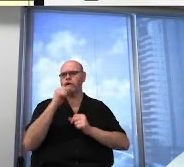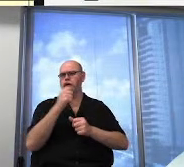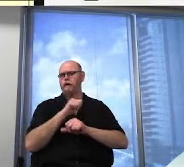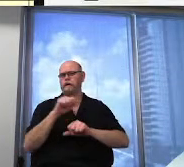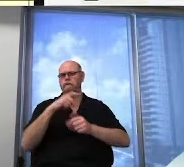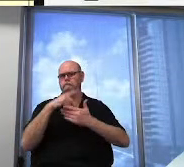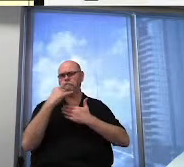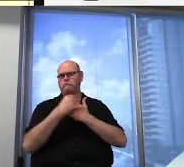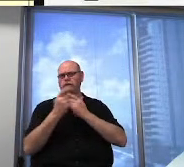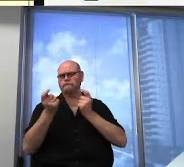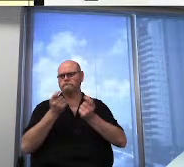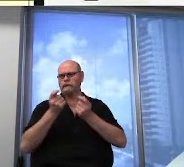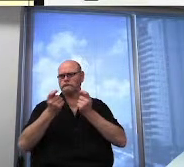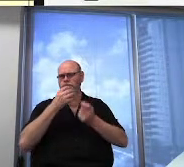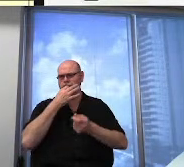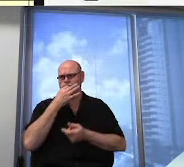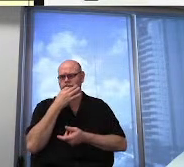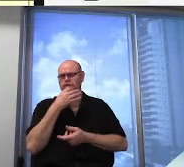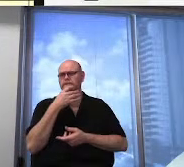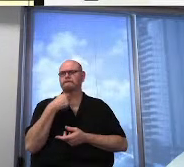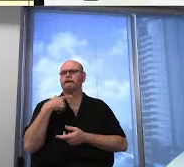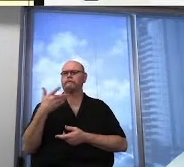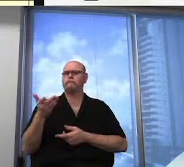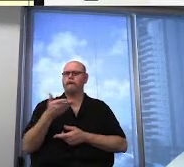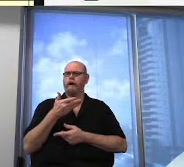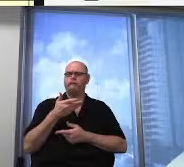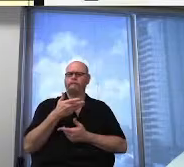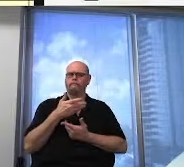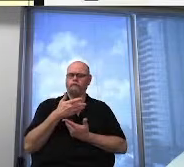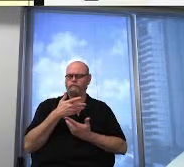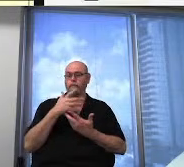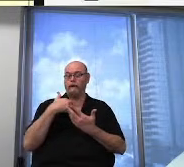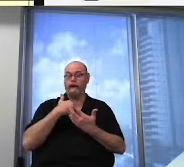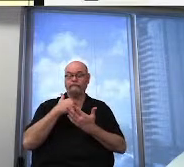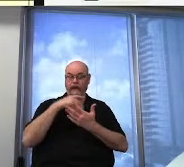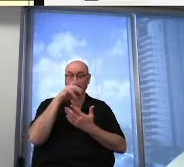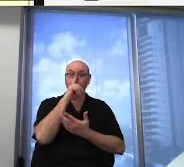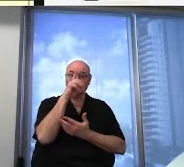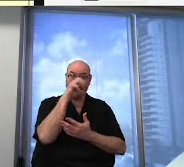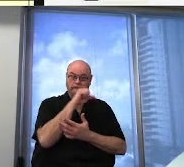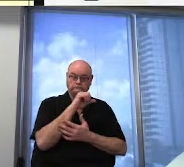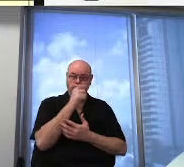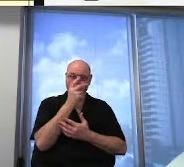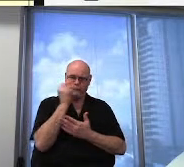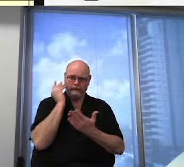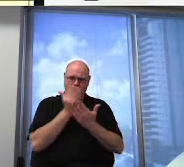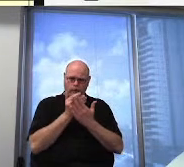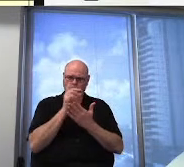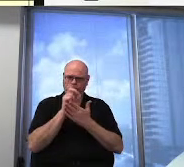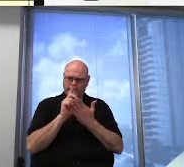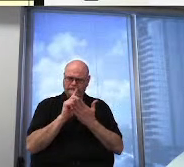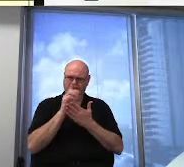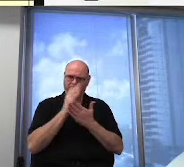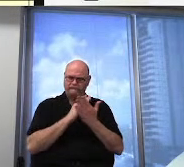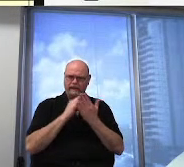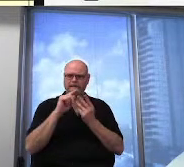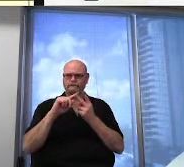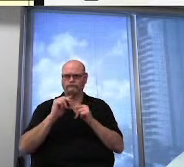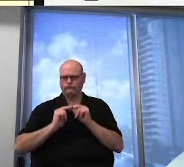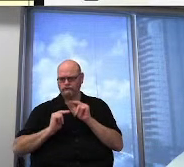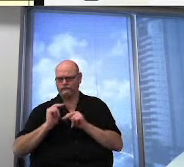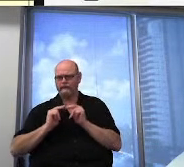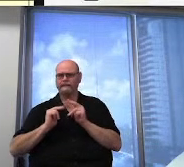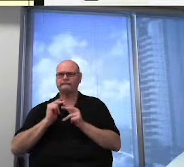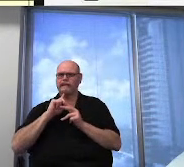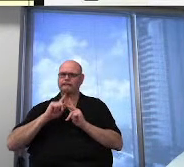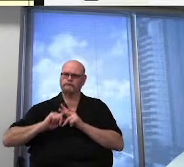project management expertise is the higher the accuracy of the actual estimate as you get closer to design phases, construction phases, and